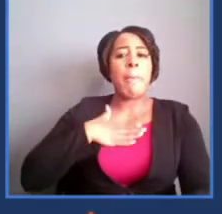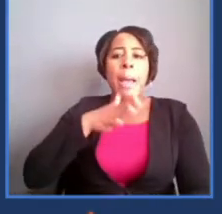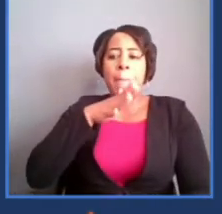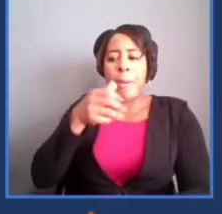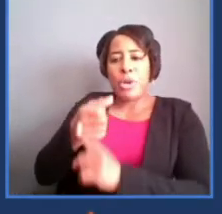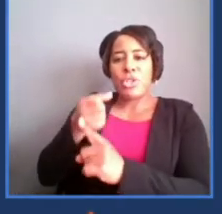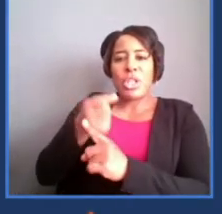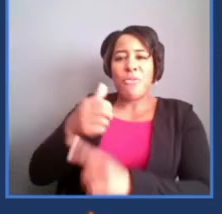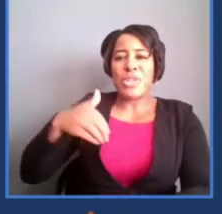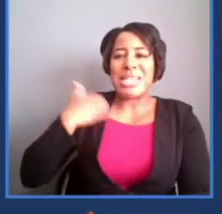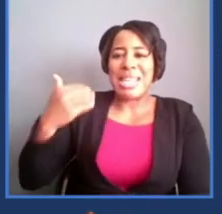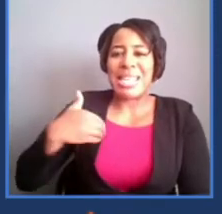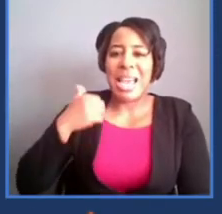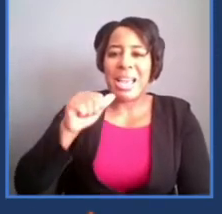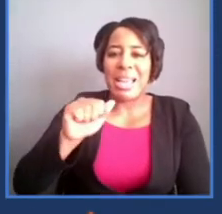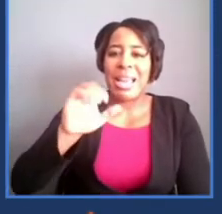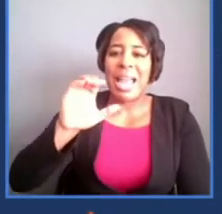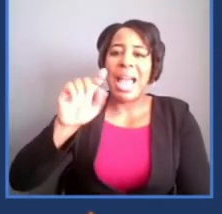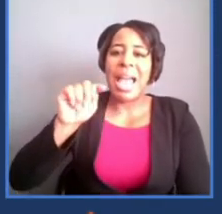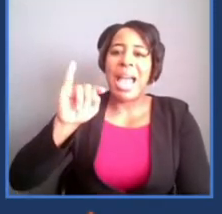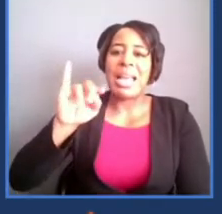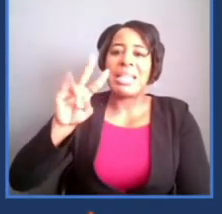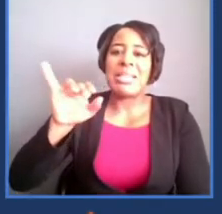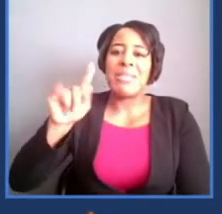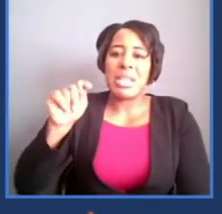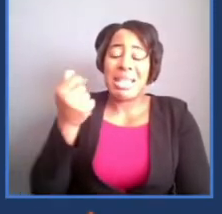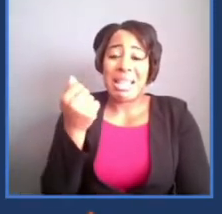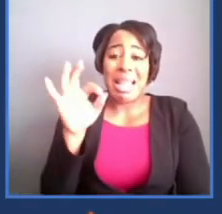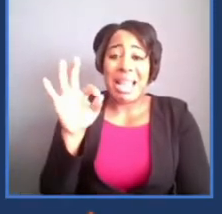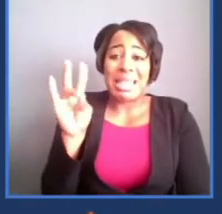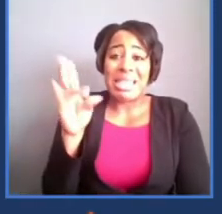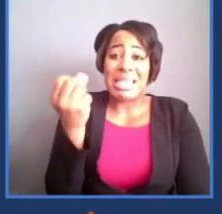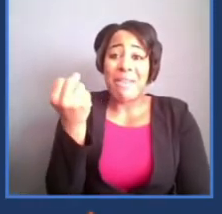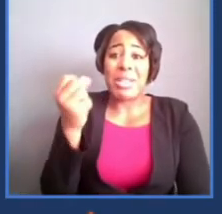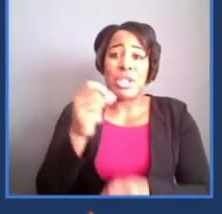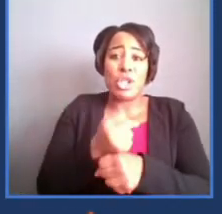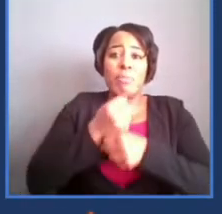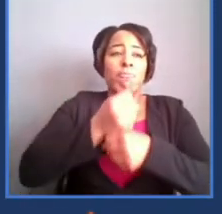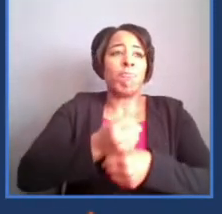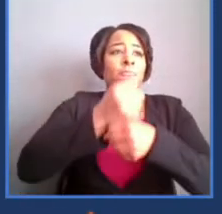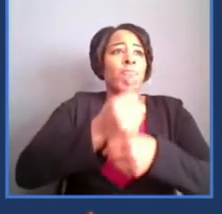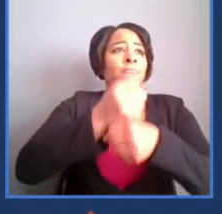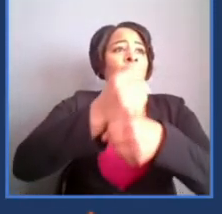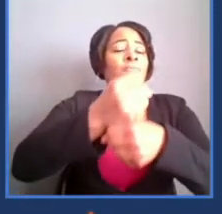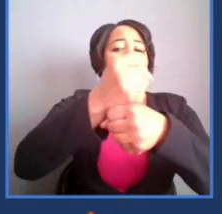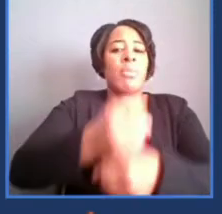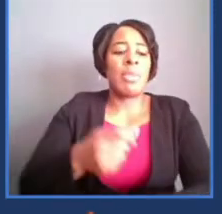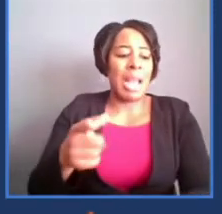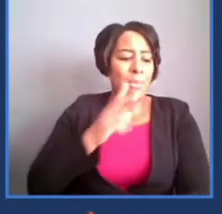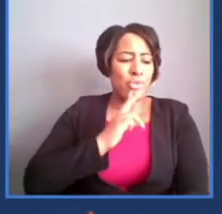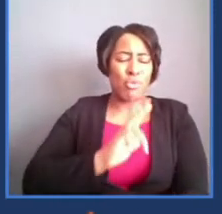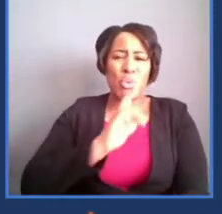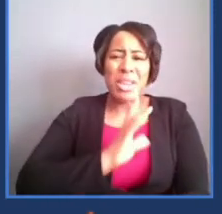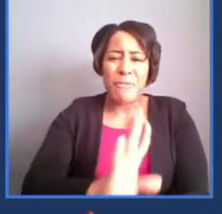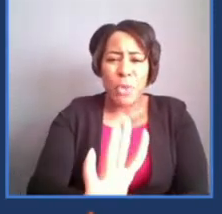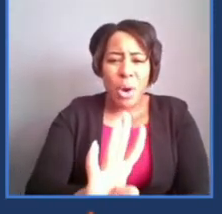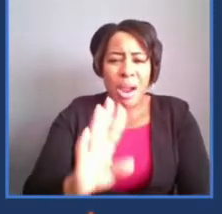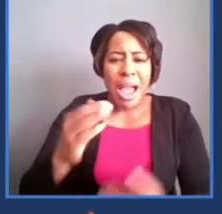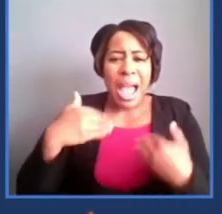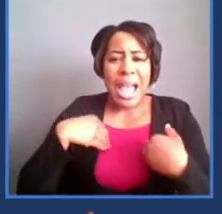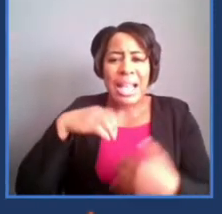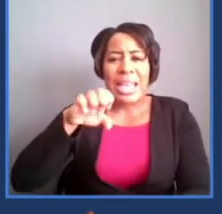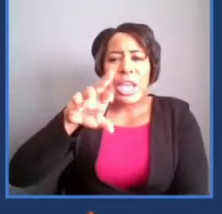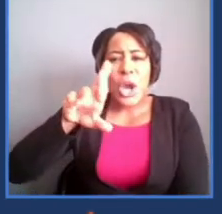for the Equal Rights Amendment in the 1970s. She had me walking around the house when I was 3 or 4 years old with one of those ERA Now buttons